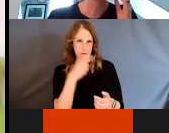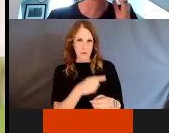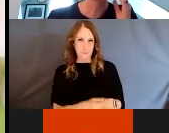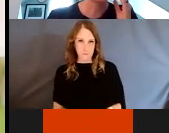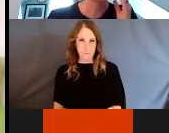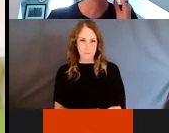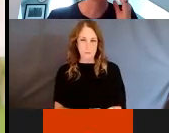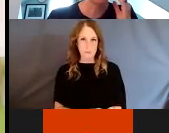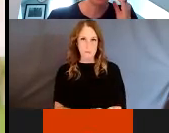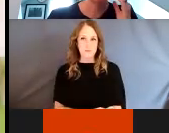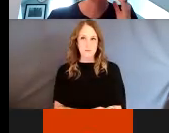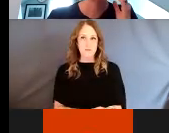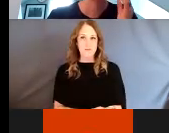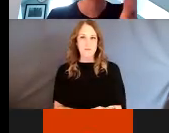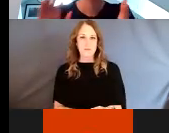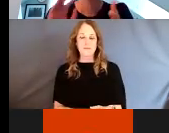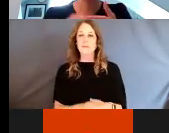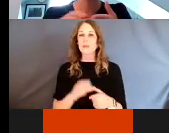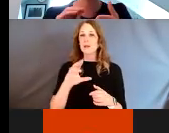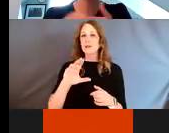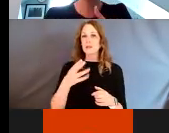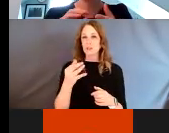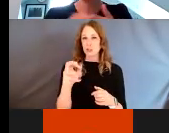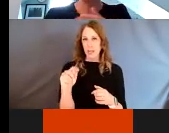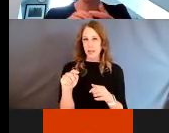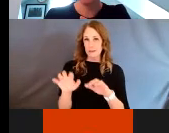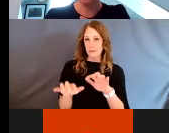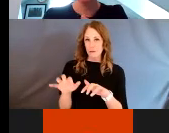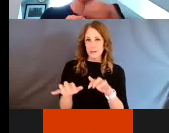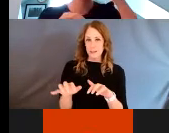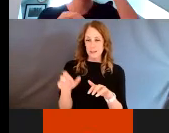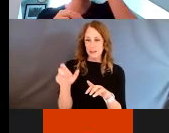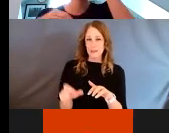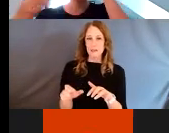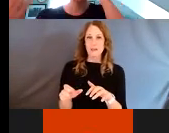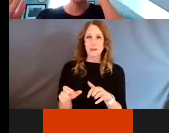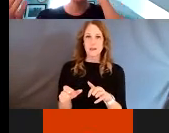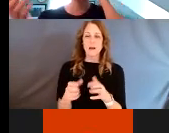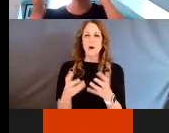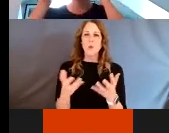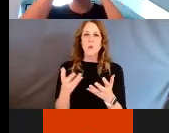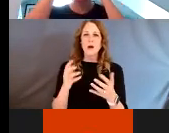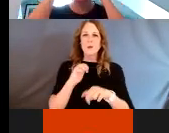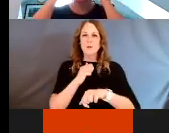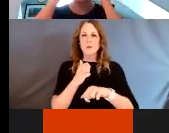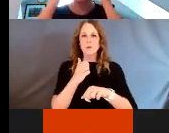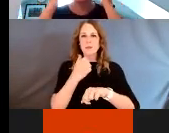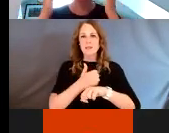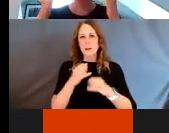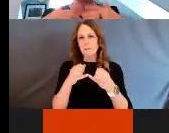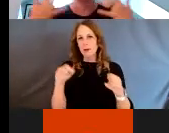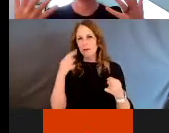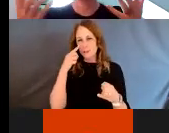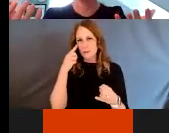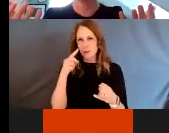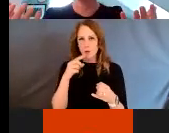So I want you to write in the chat what we create boundaries around. So if you're a volunteer or if you're a new